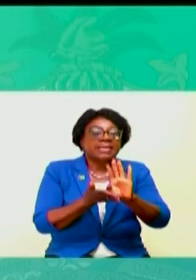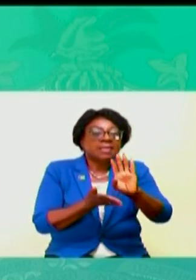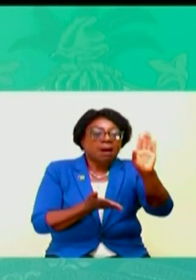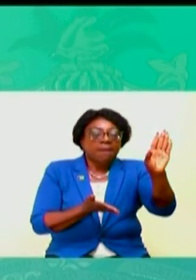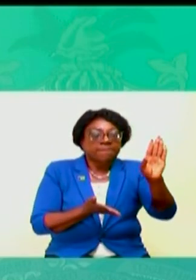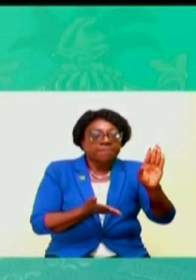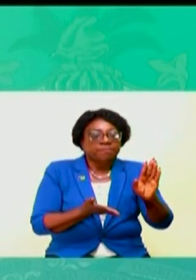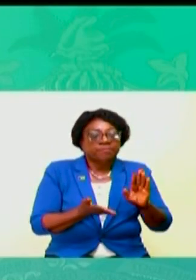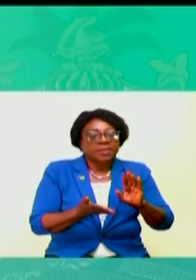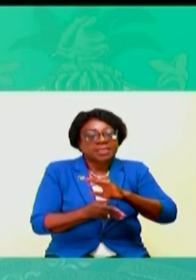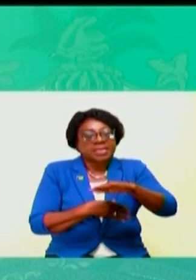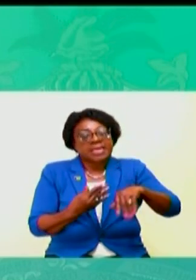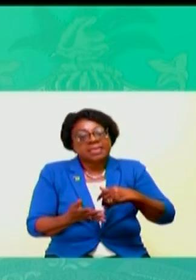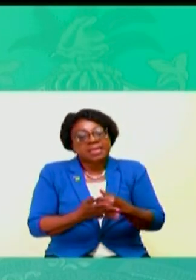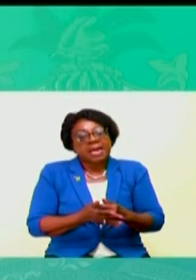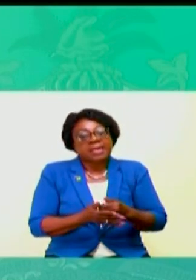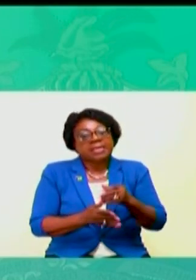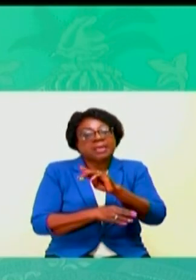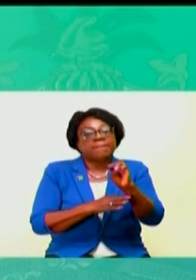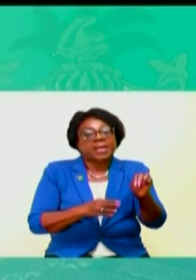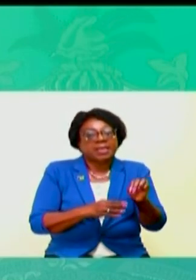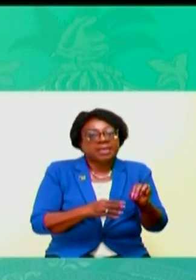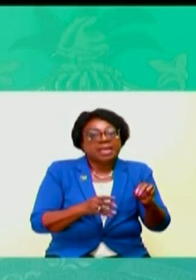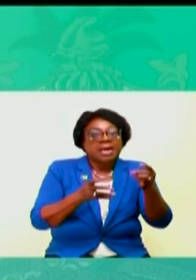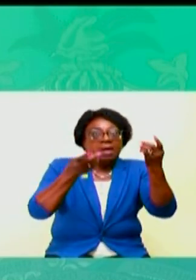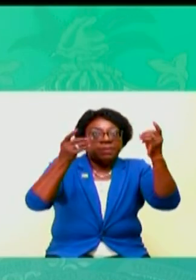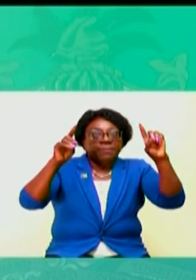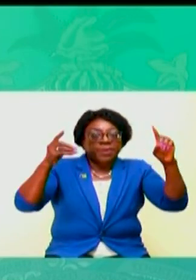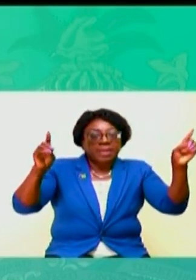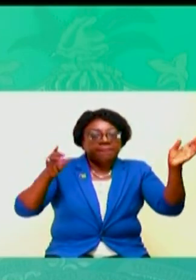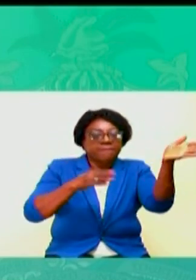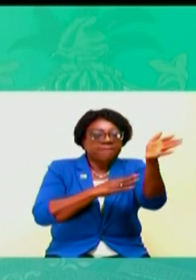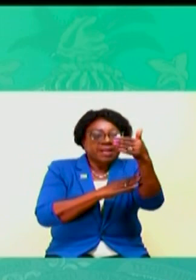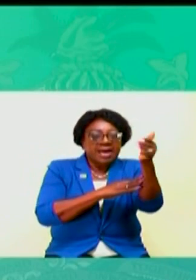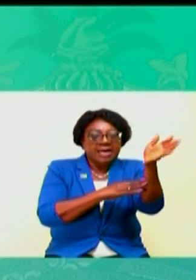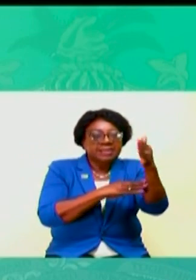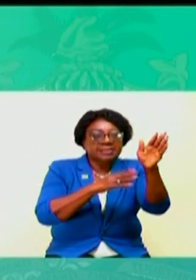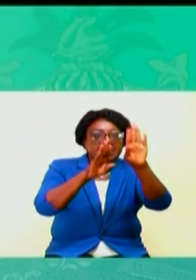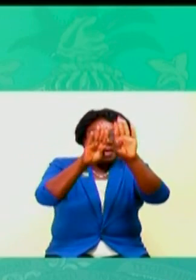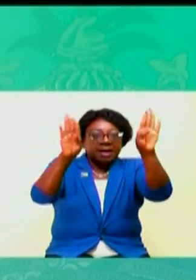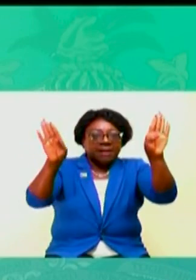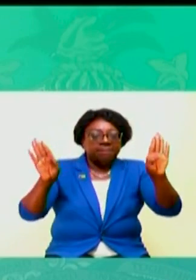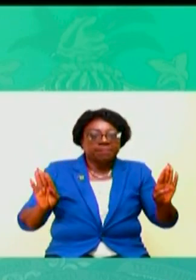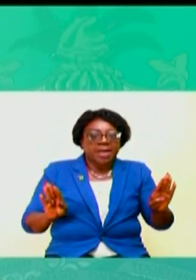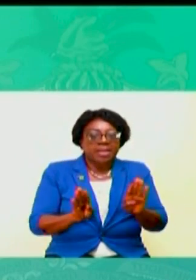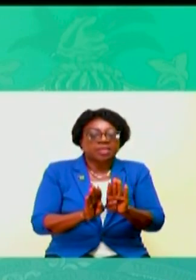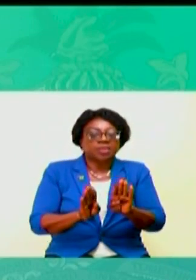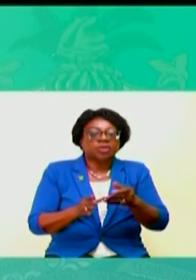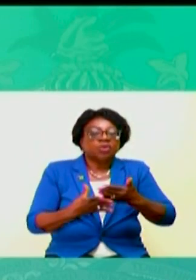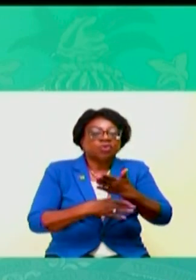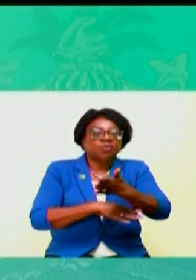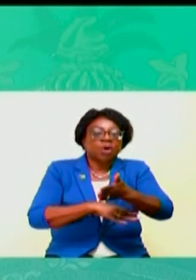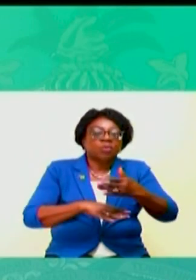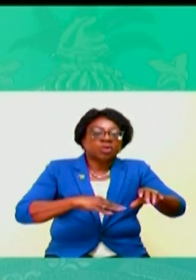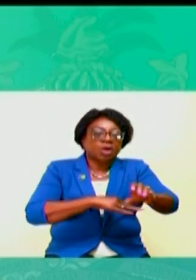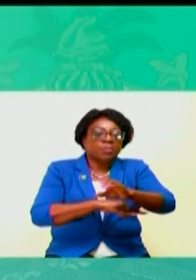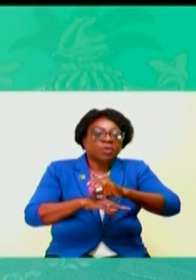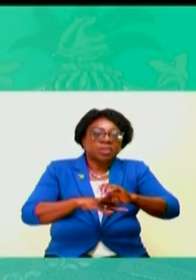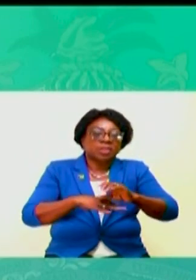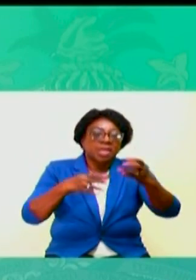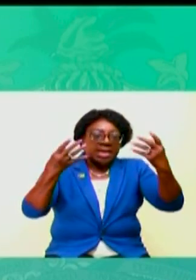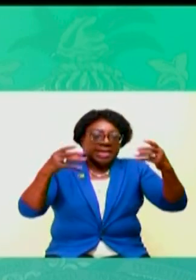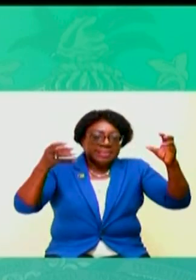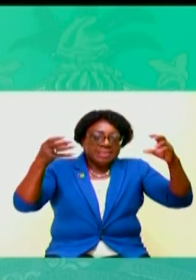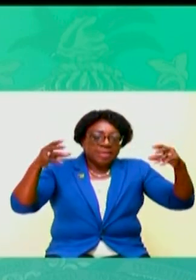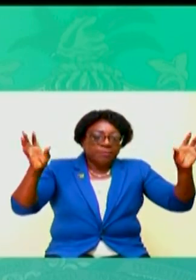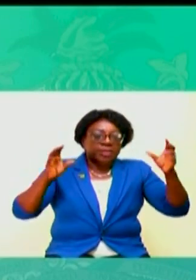erected banners and flags and photos of our national heroes throughout the community in celebration of our 50th